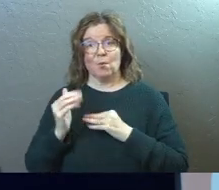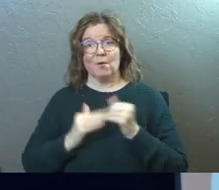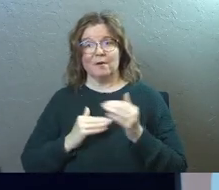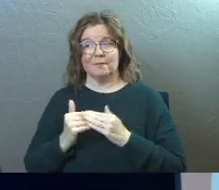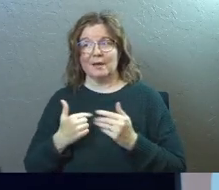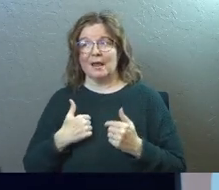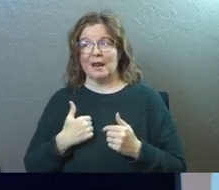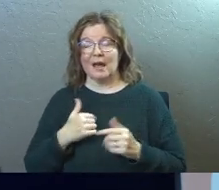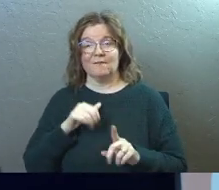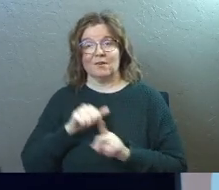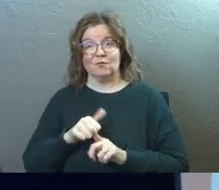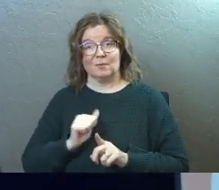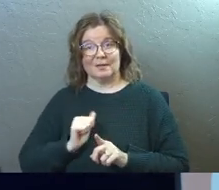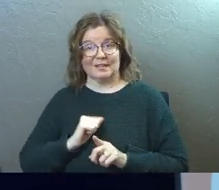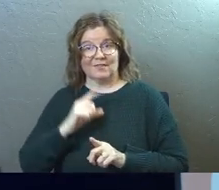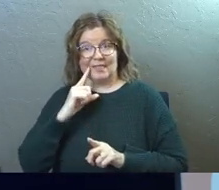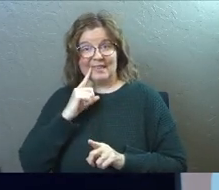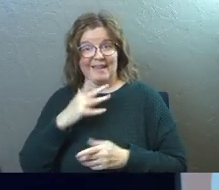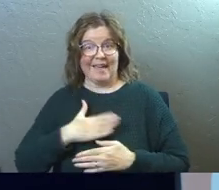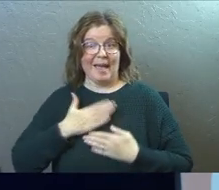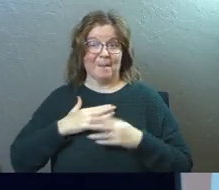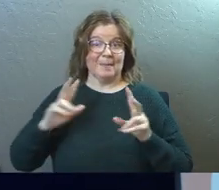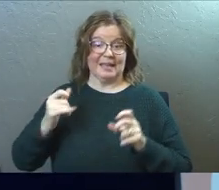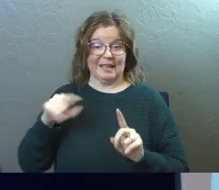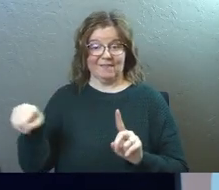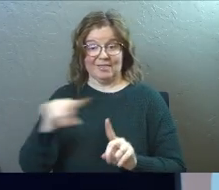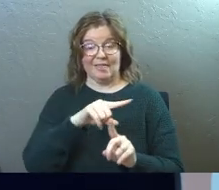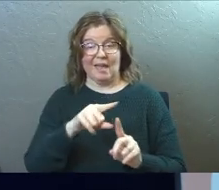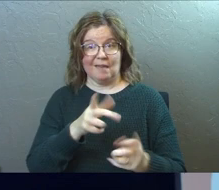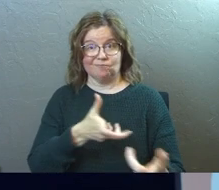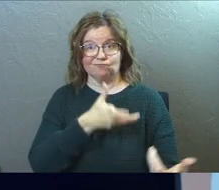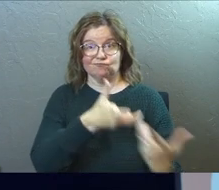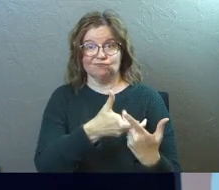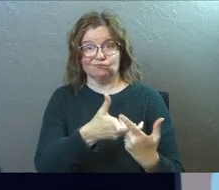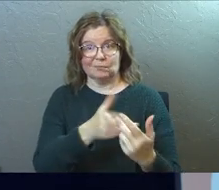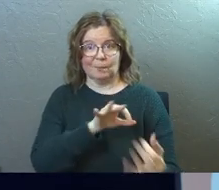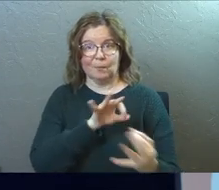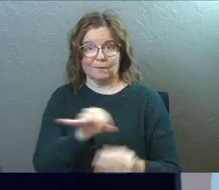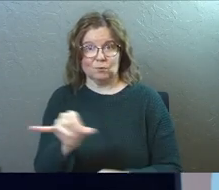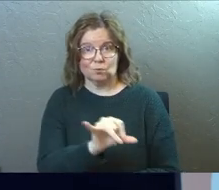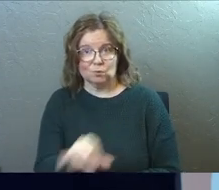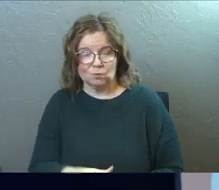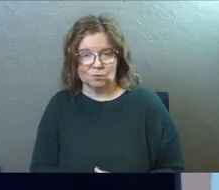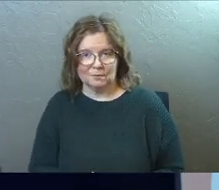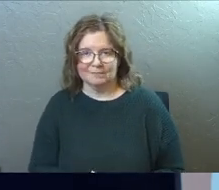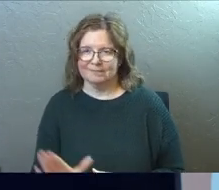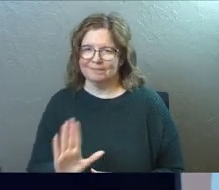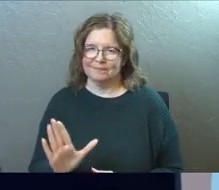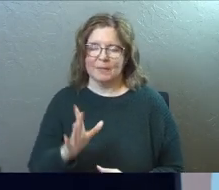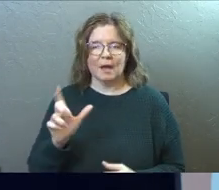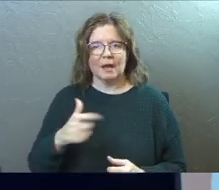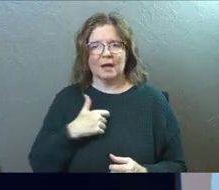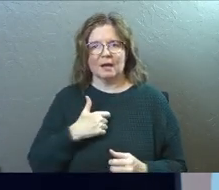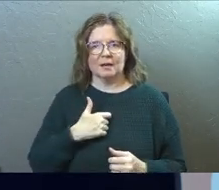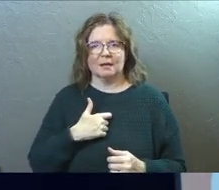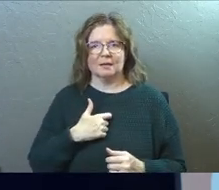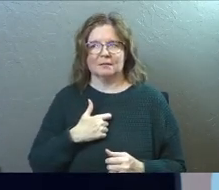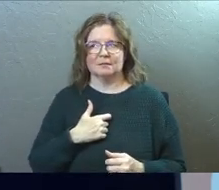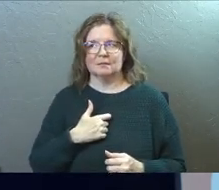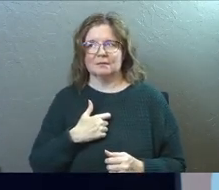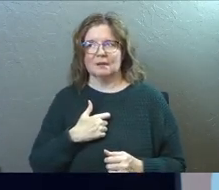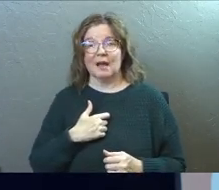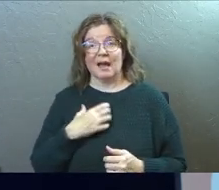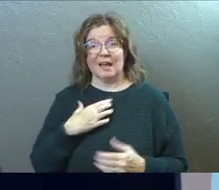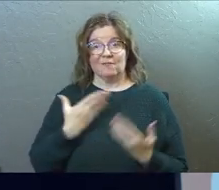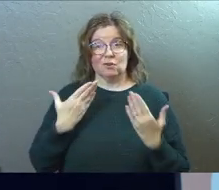comfortable, and I fool myself into thinking happy if the people around me are perfect as well. And so I've got a shadow mission there.